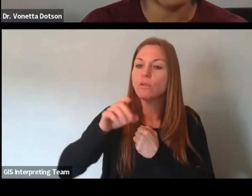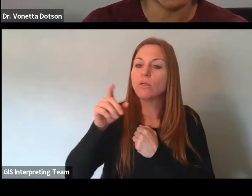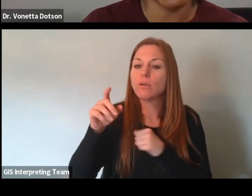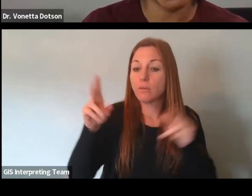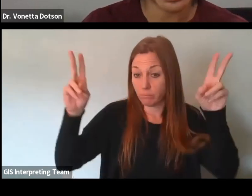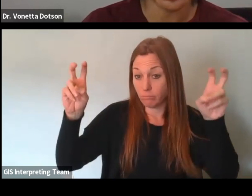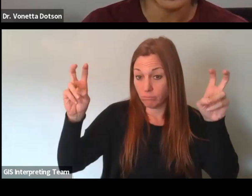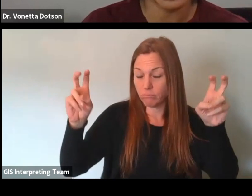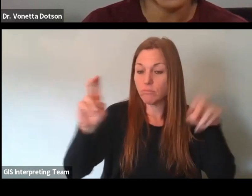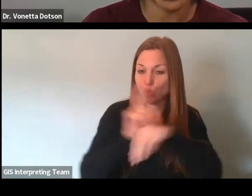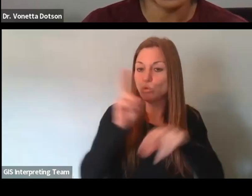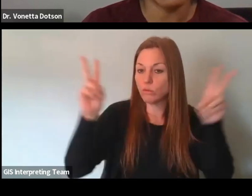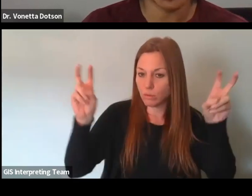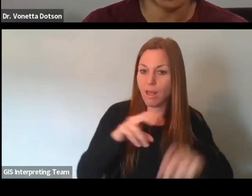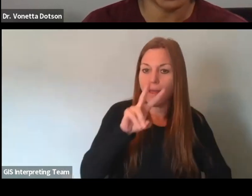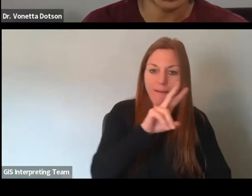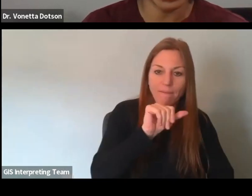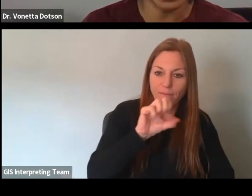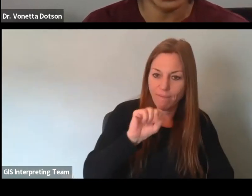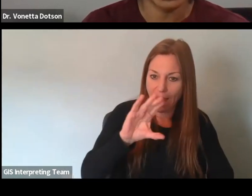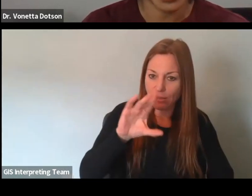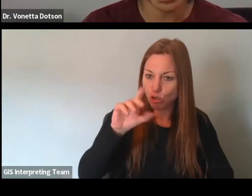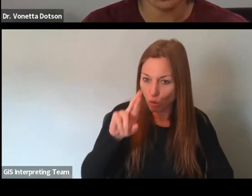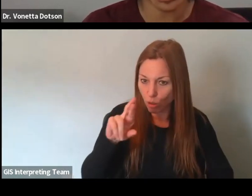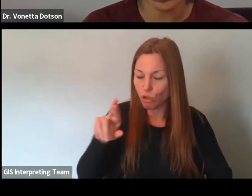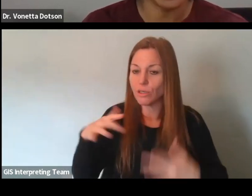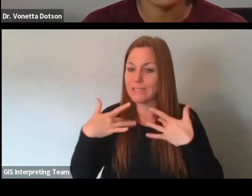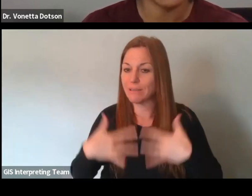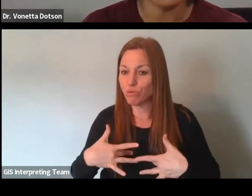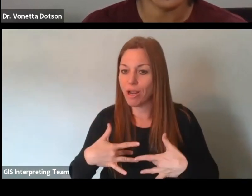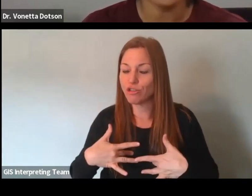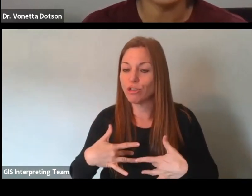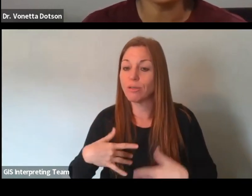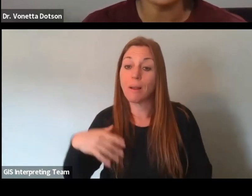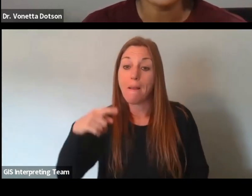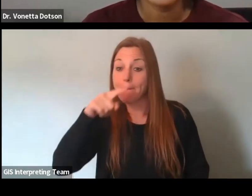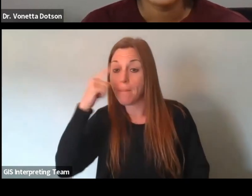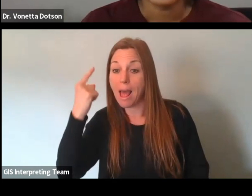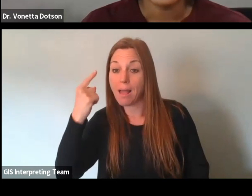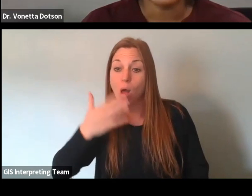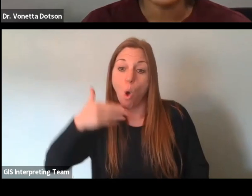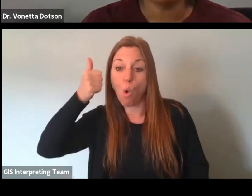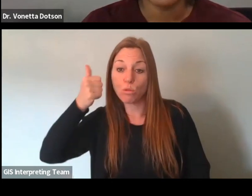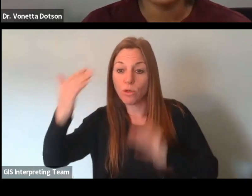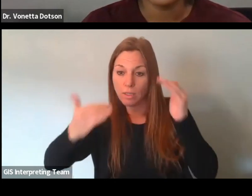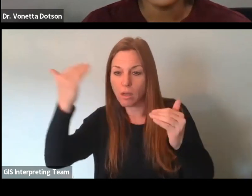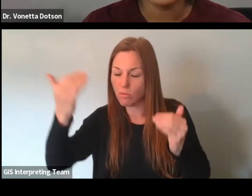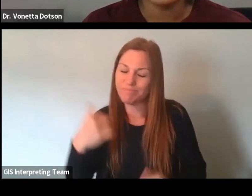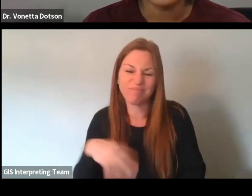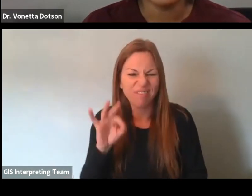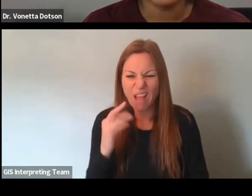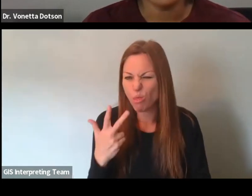adults, and only found 3 or 4 matches. And then when you read the abstract, they weren't what she thought they